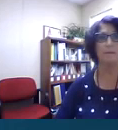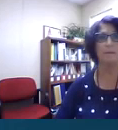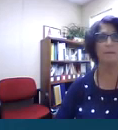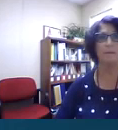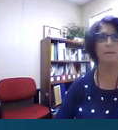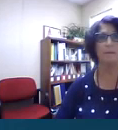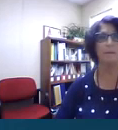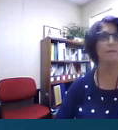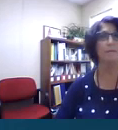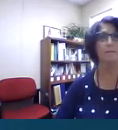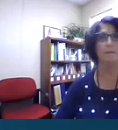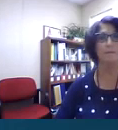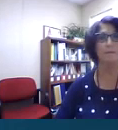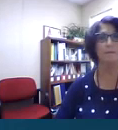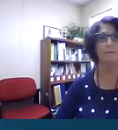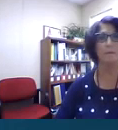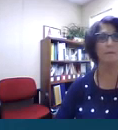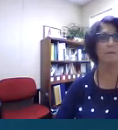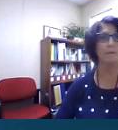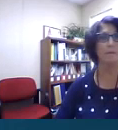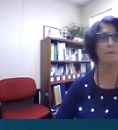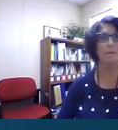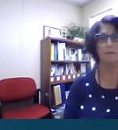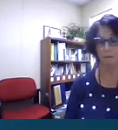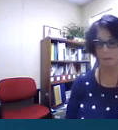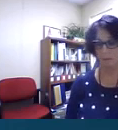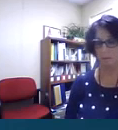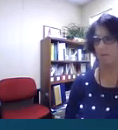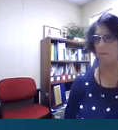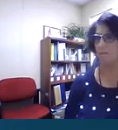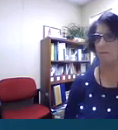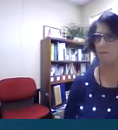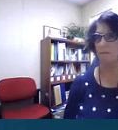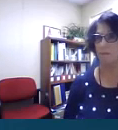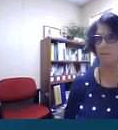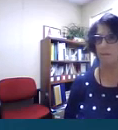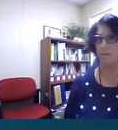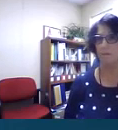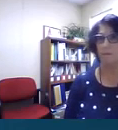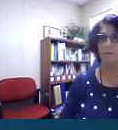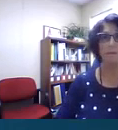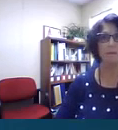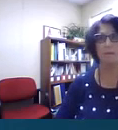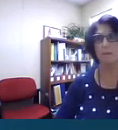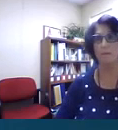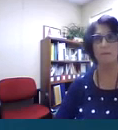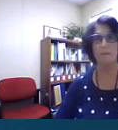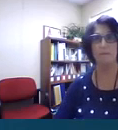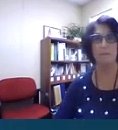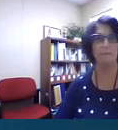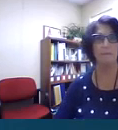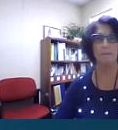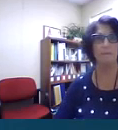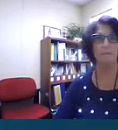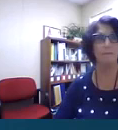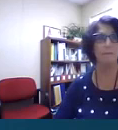smoked cigarettes. By the 1950s, 50% of American adults were smoking. That's